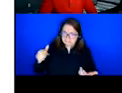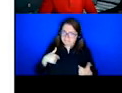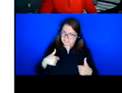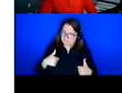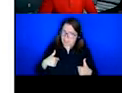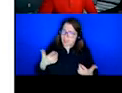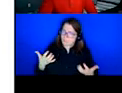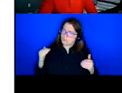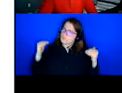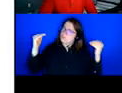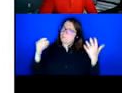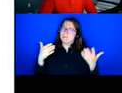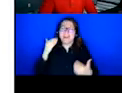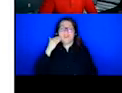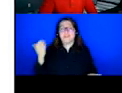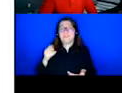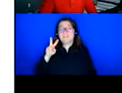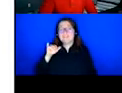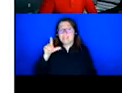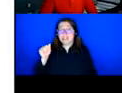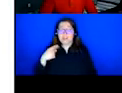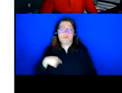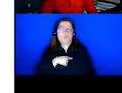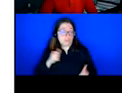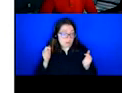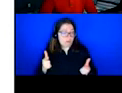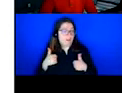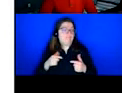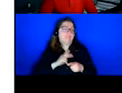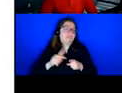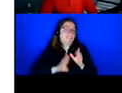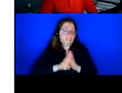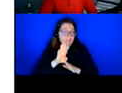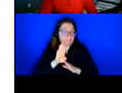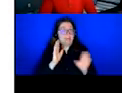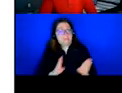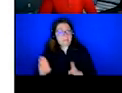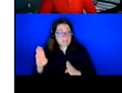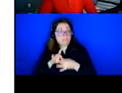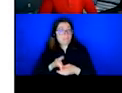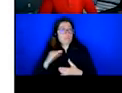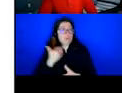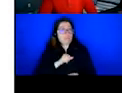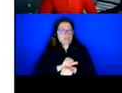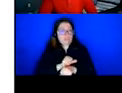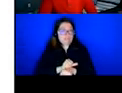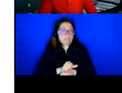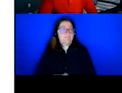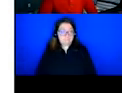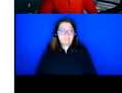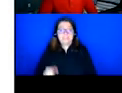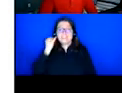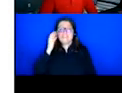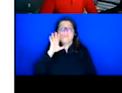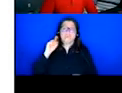on. I know here at Villa, we all create professional development plans specific to the job as well. I mean, if your goal is to leave your